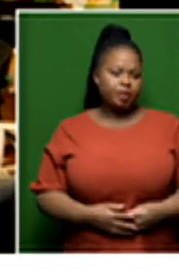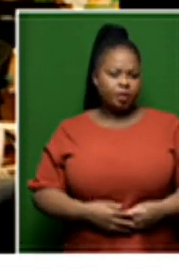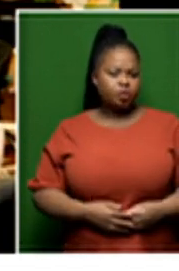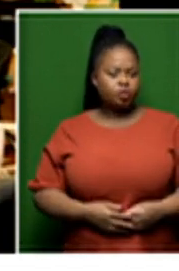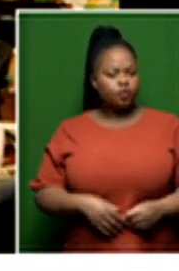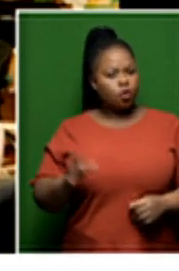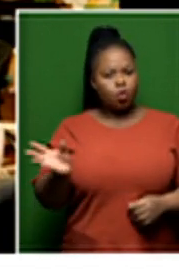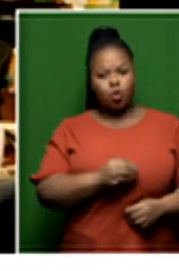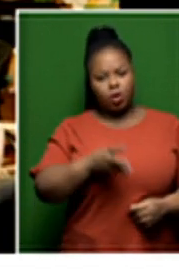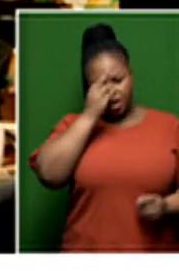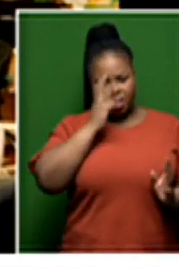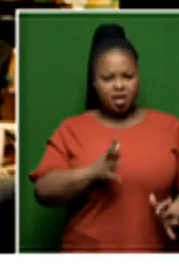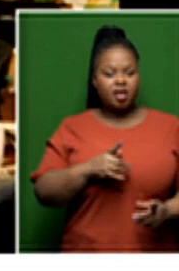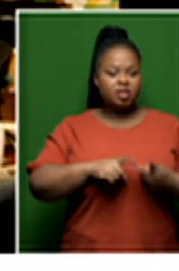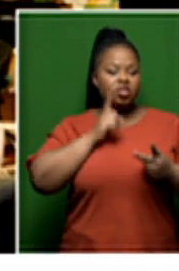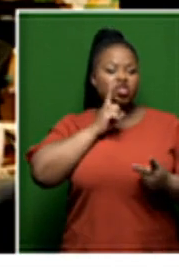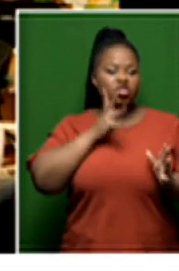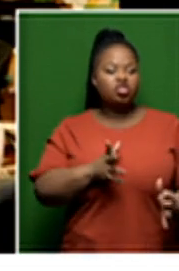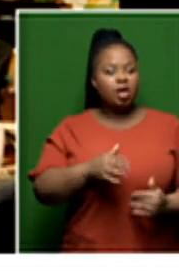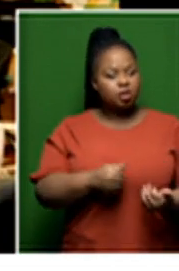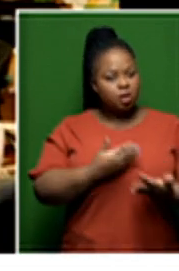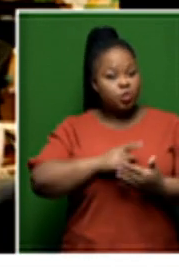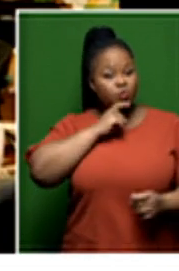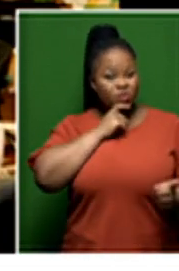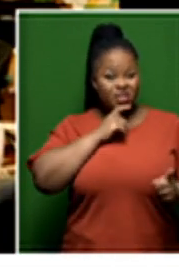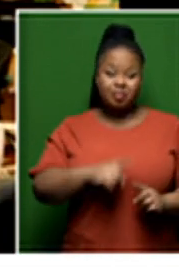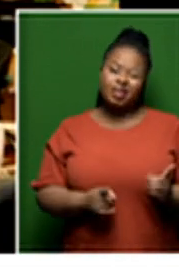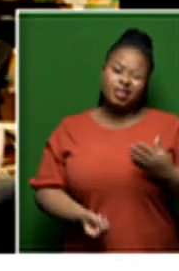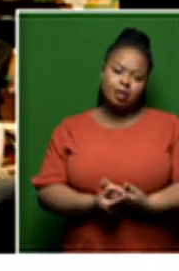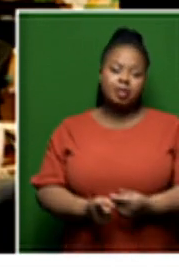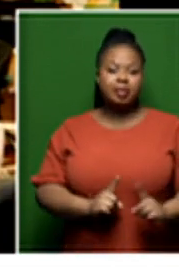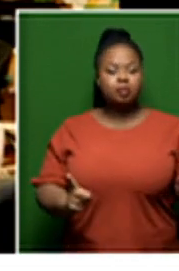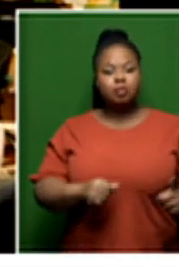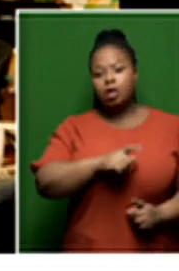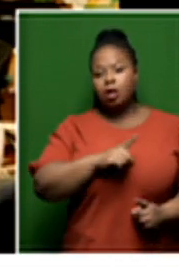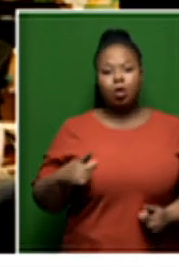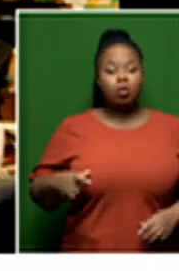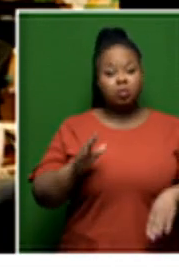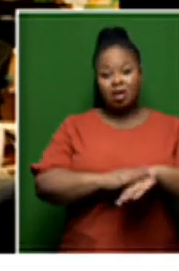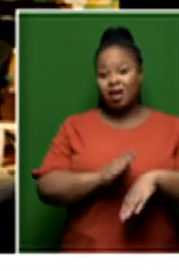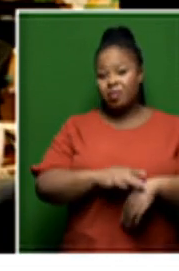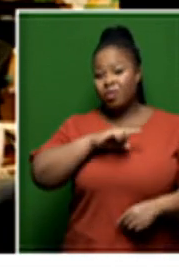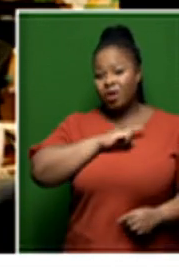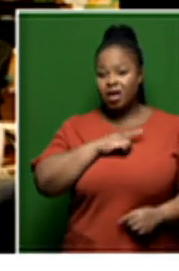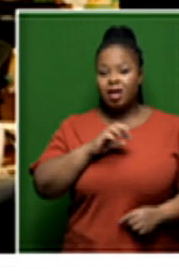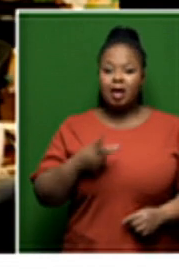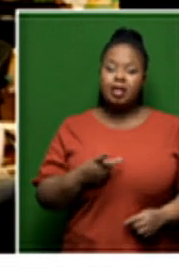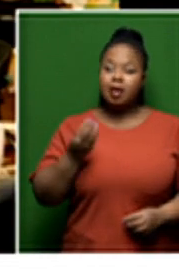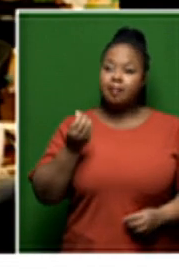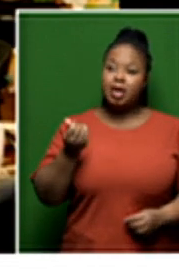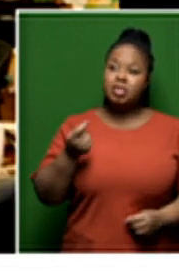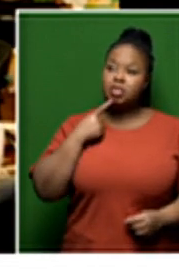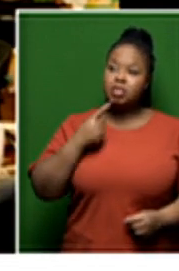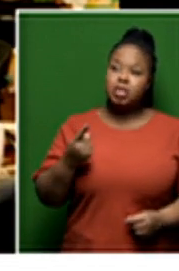to accommodating our learners and teachers in schools. That happened, but it also took some time for some of the monies that were pledged to come